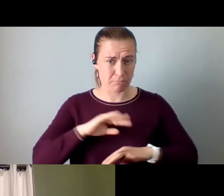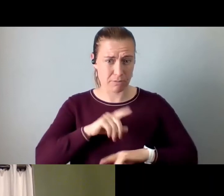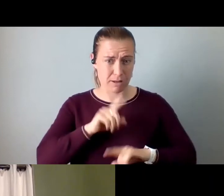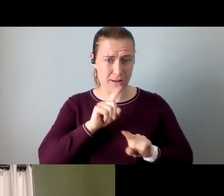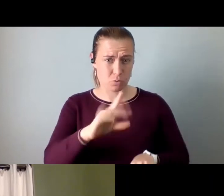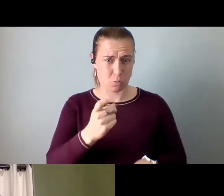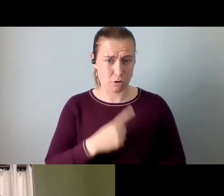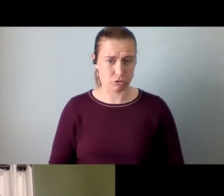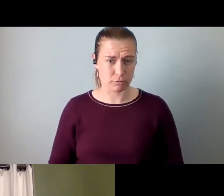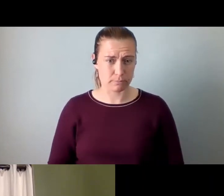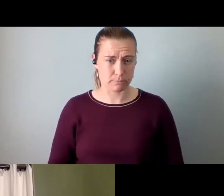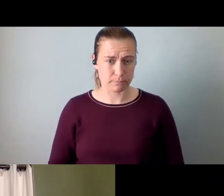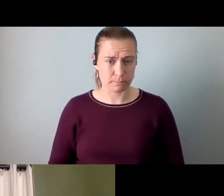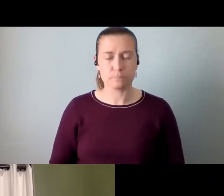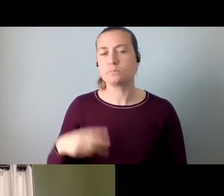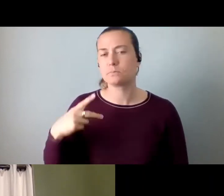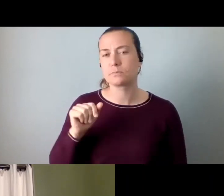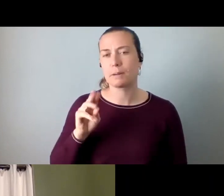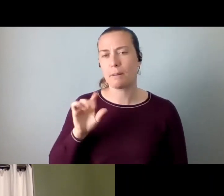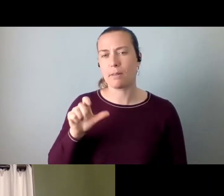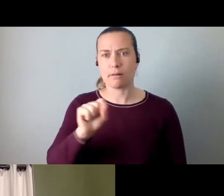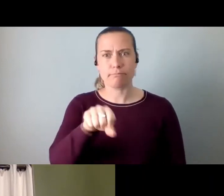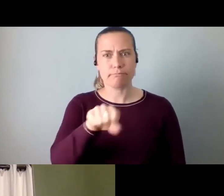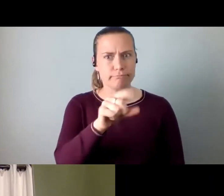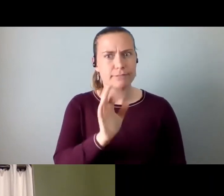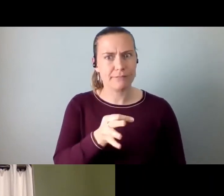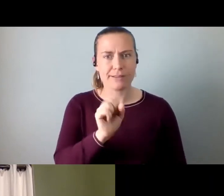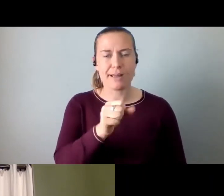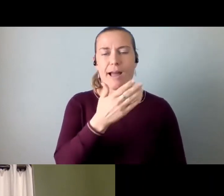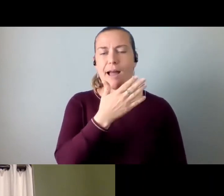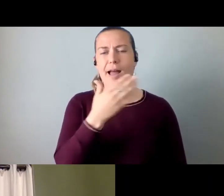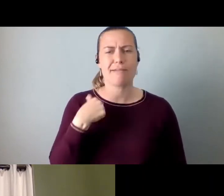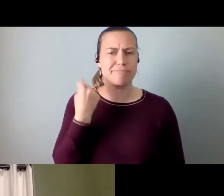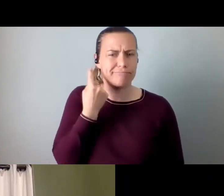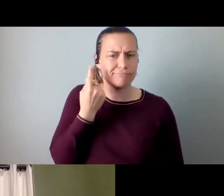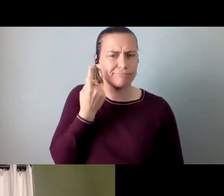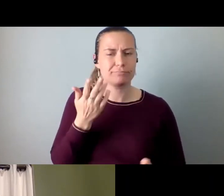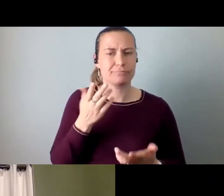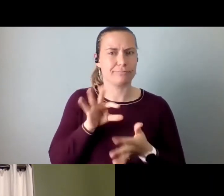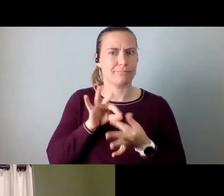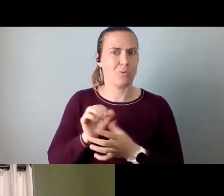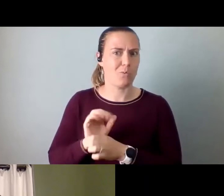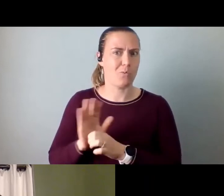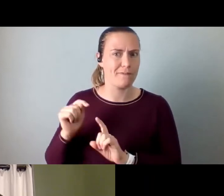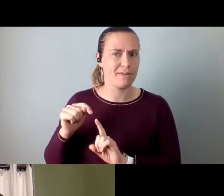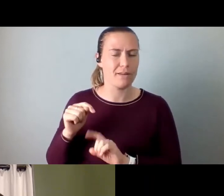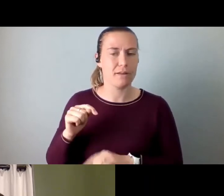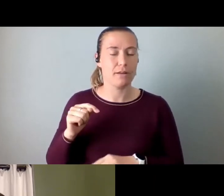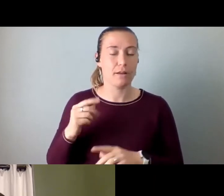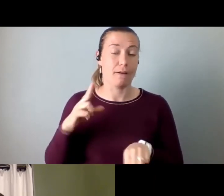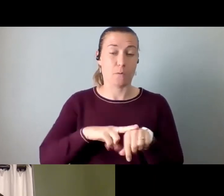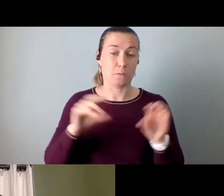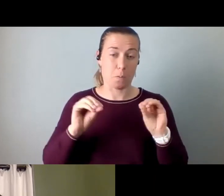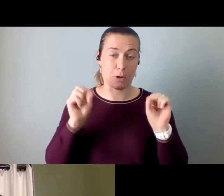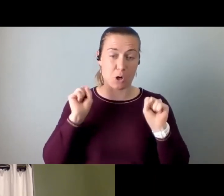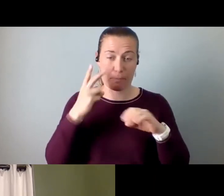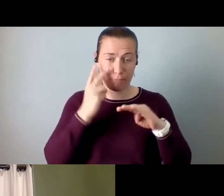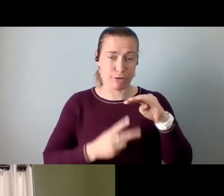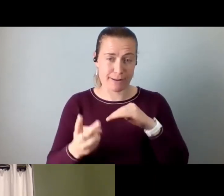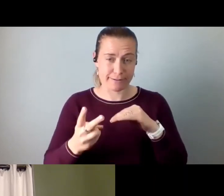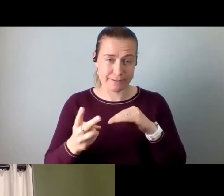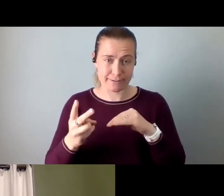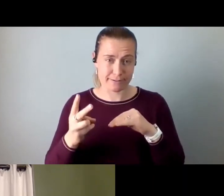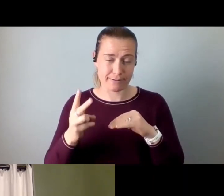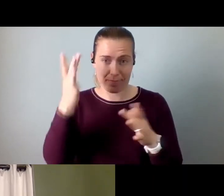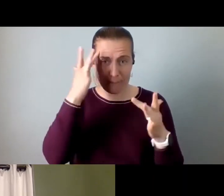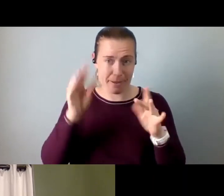And, I'm wondering too, when it comes to the pandemic, I mean, this was something, of course, nobody could have predicted.